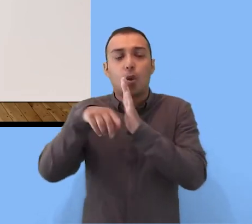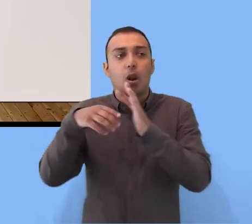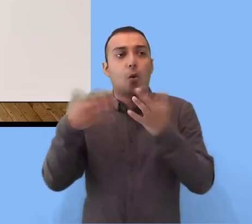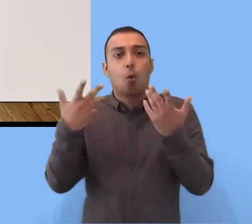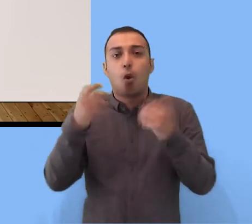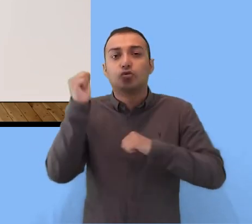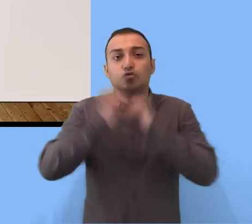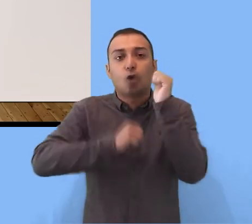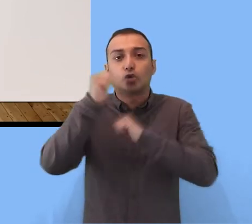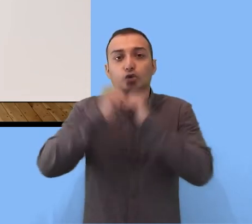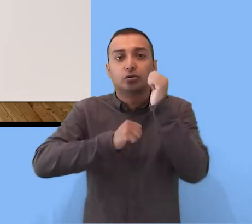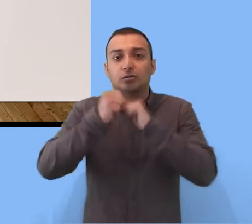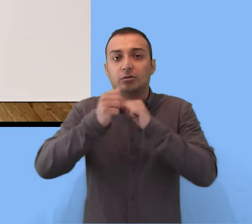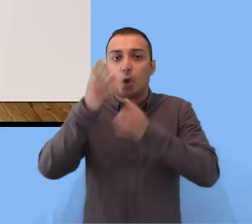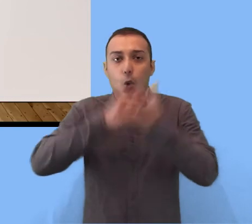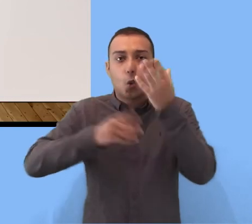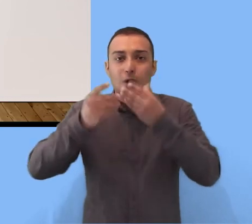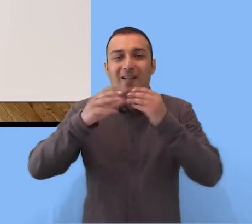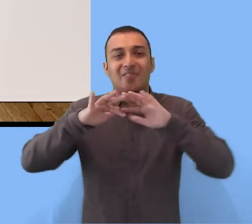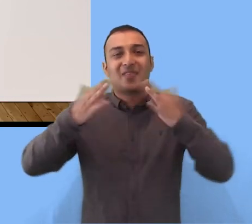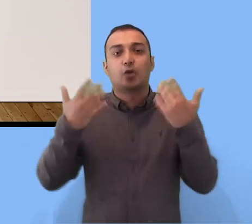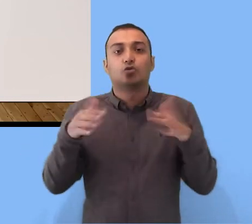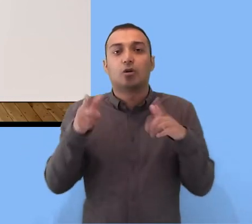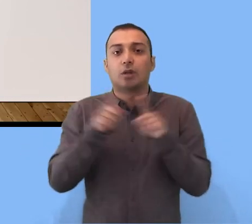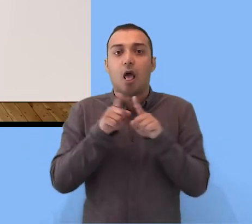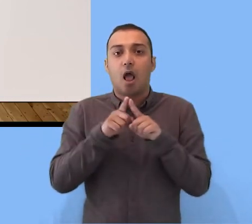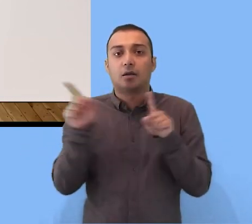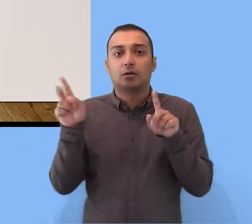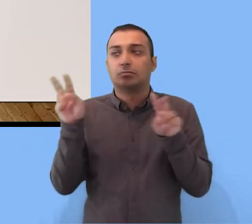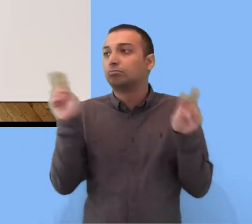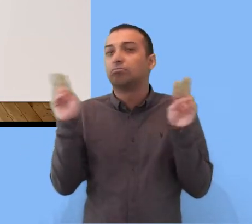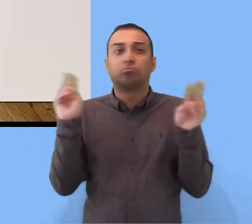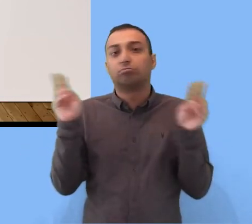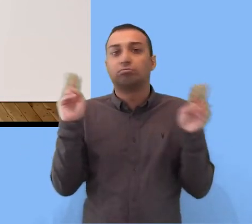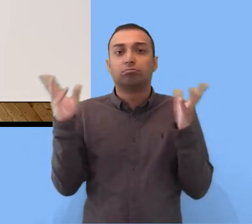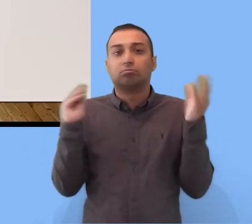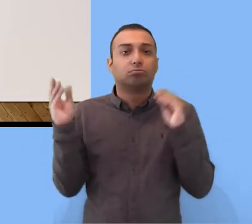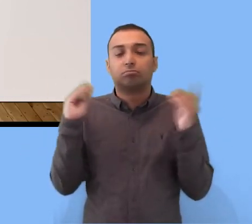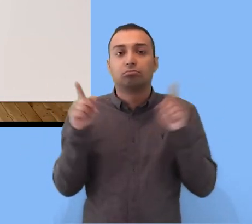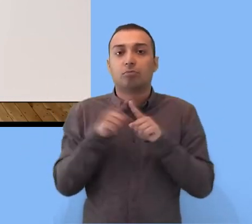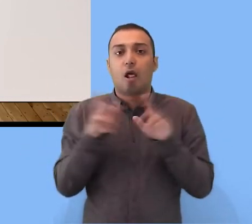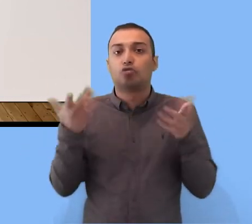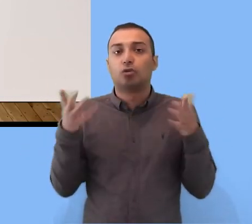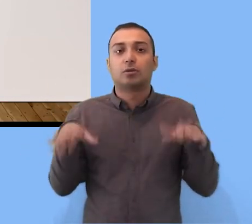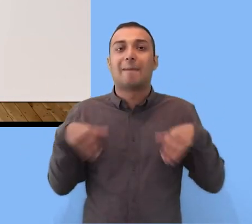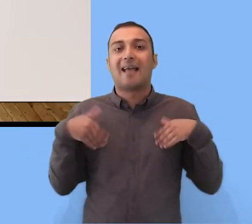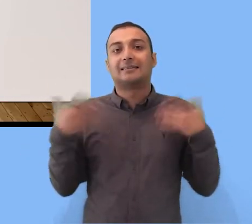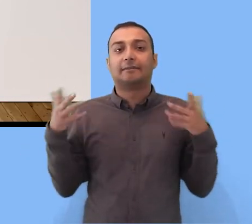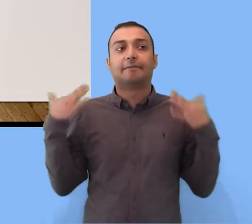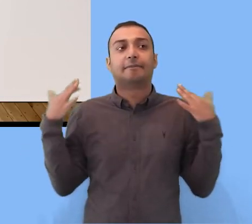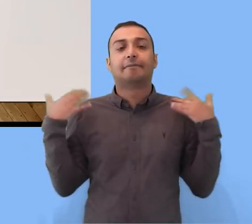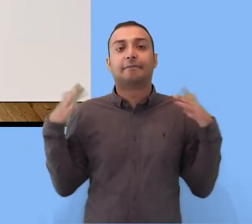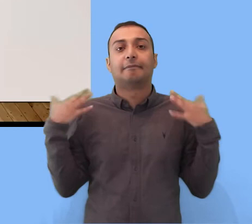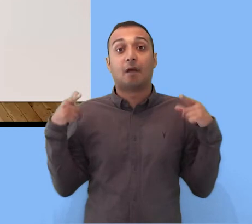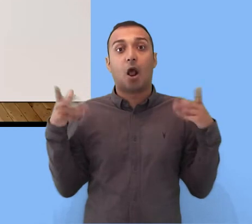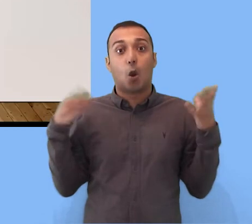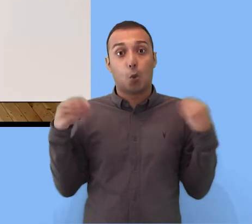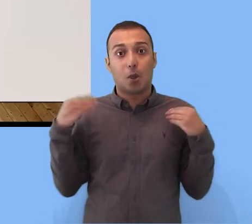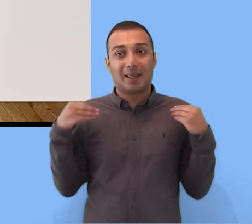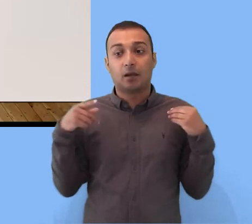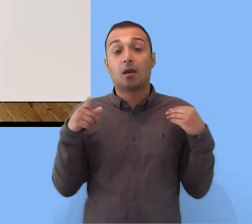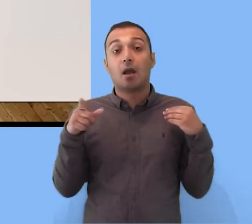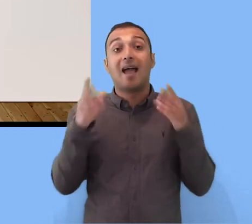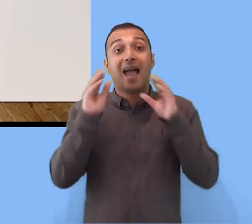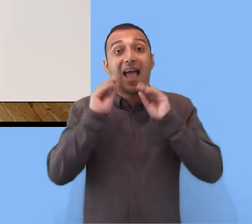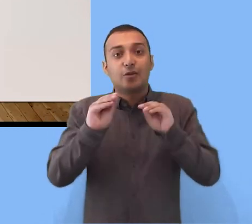organized. So a scout troop has elements of learning in it. Musical lessons have elements of